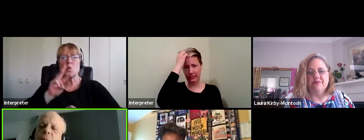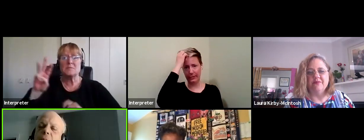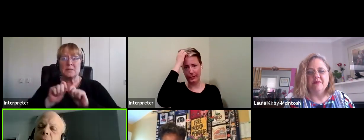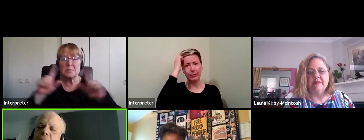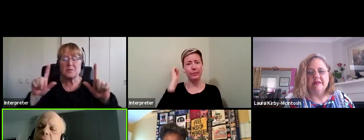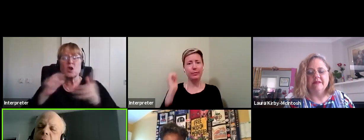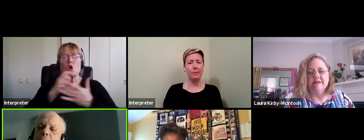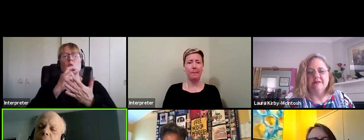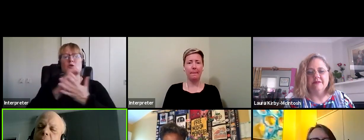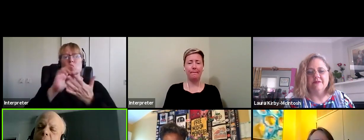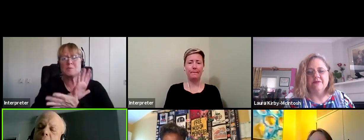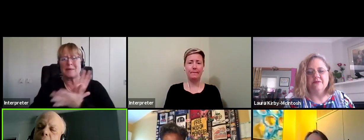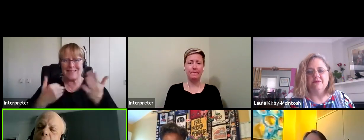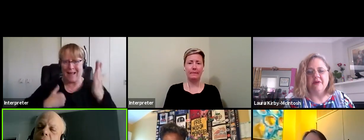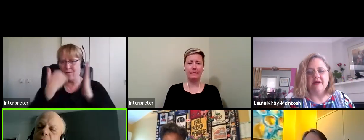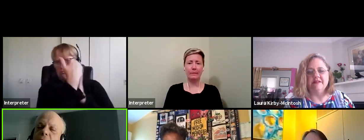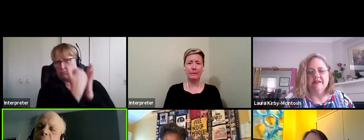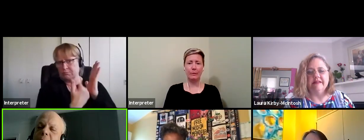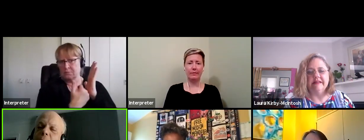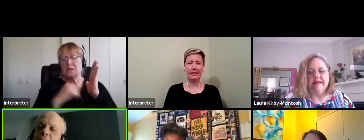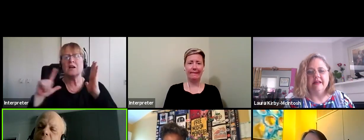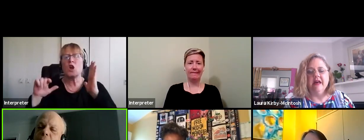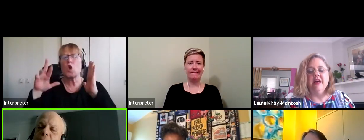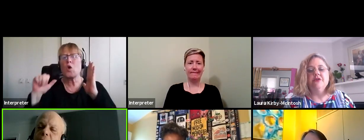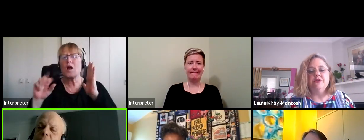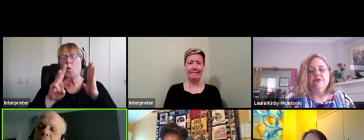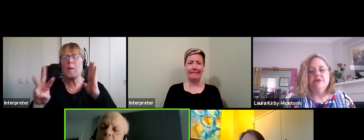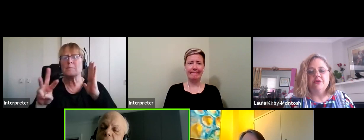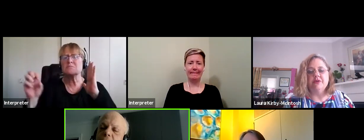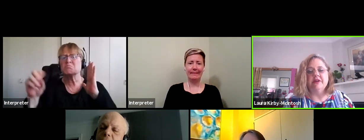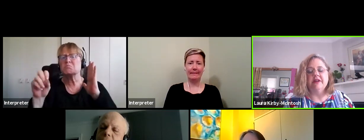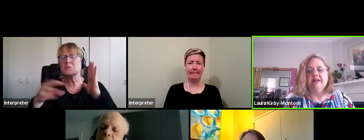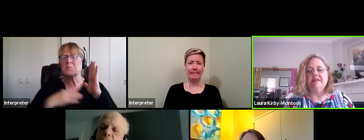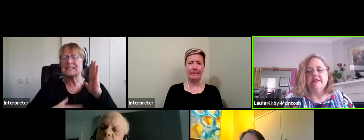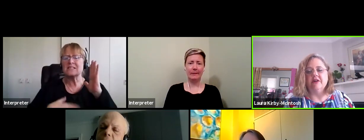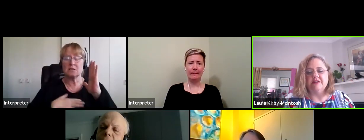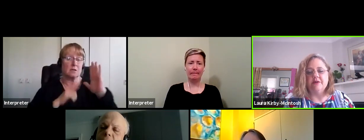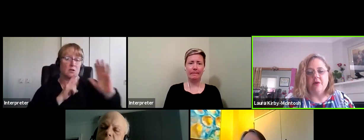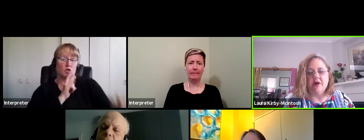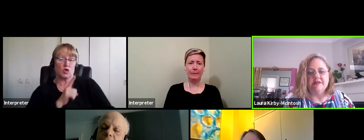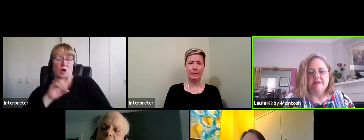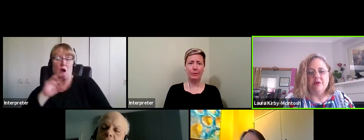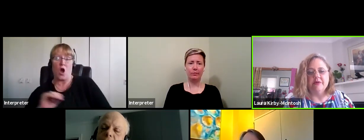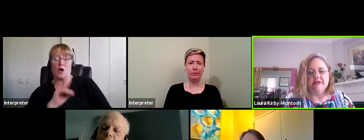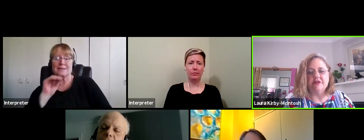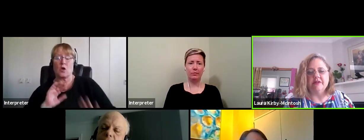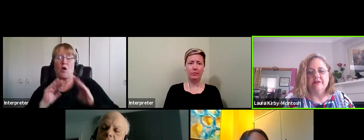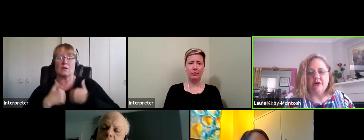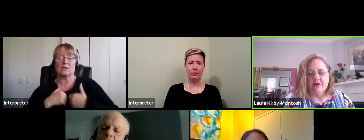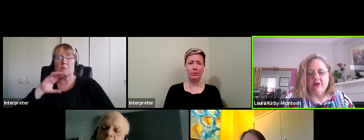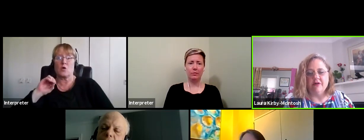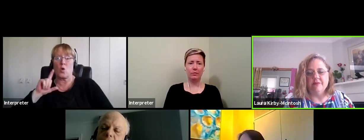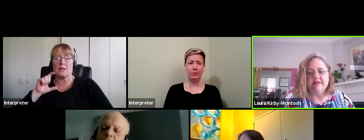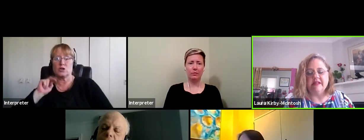show notes for today's program. Laura, can you just give the website for the OAC? Sure. It's